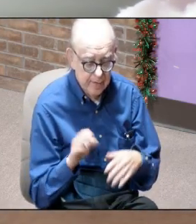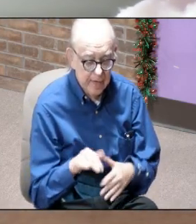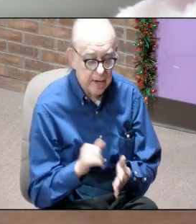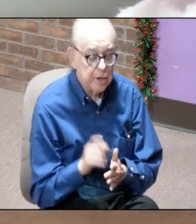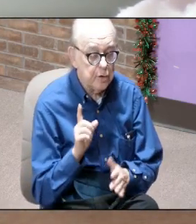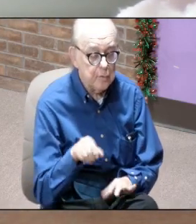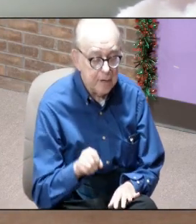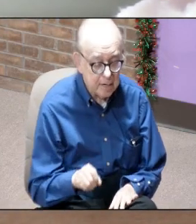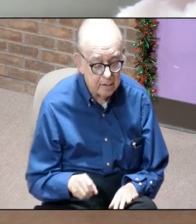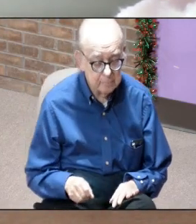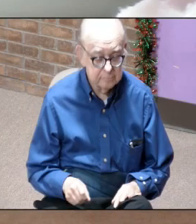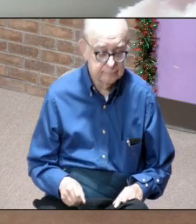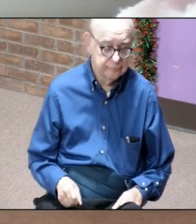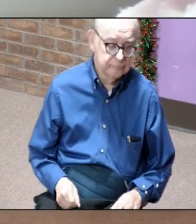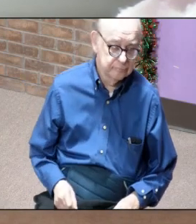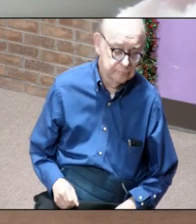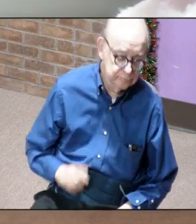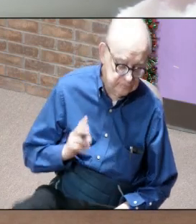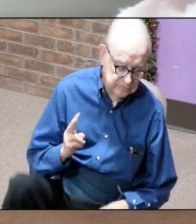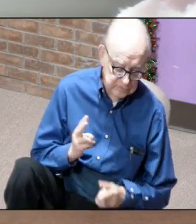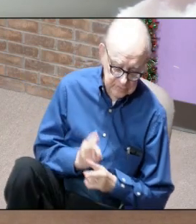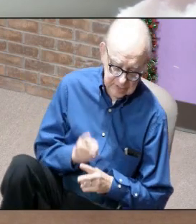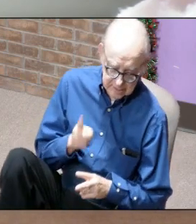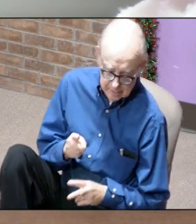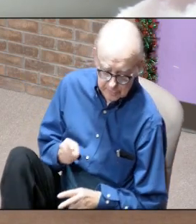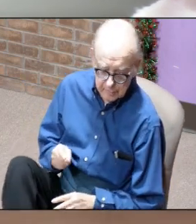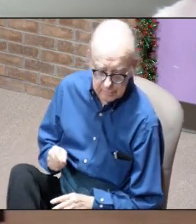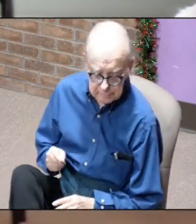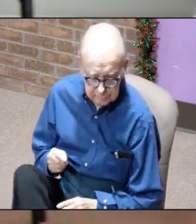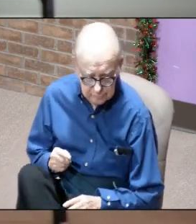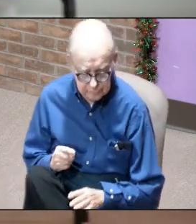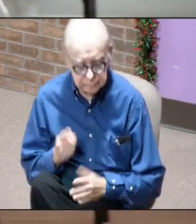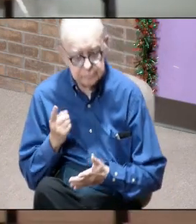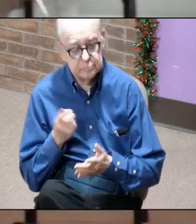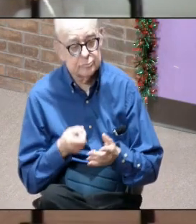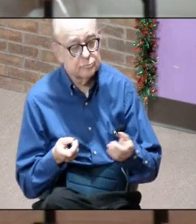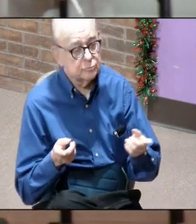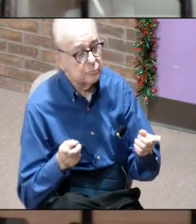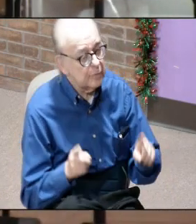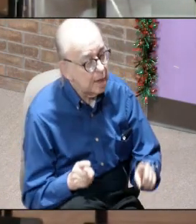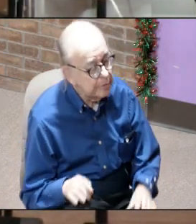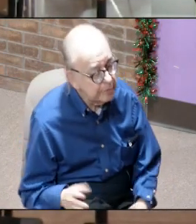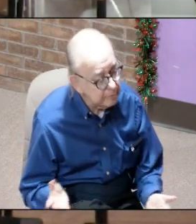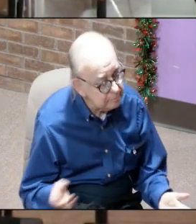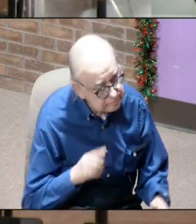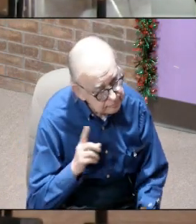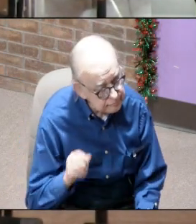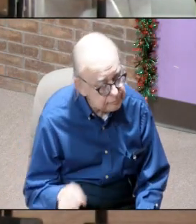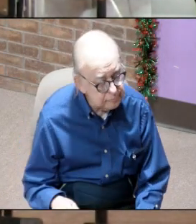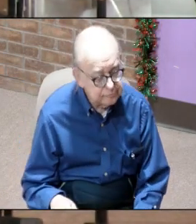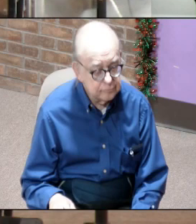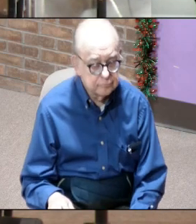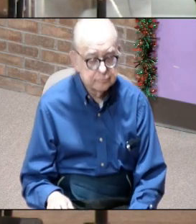need. We'll take care of it. What happens?